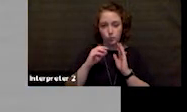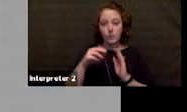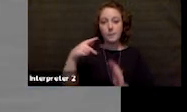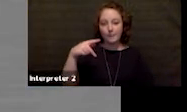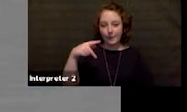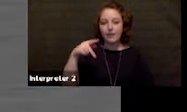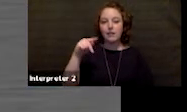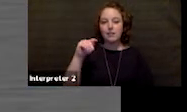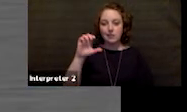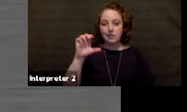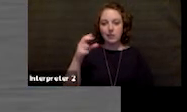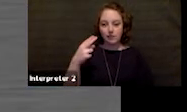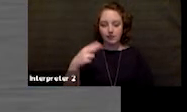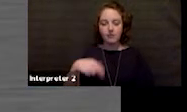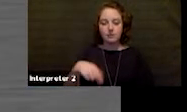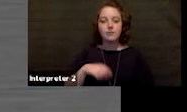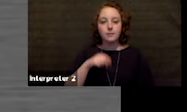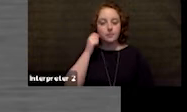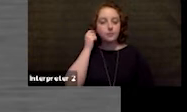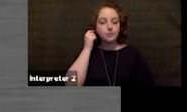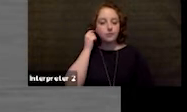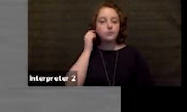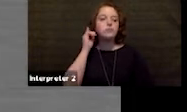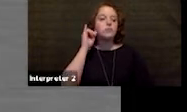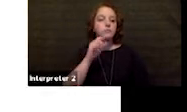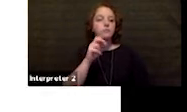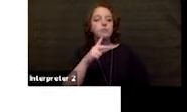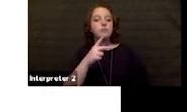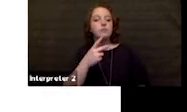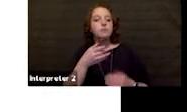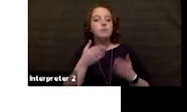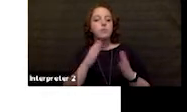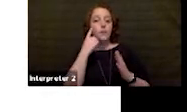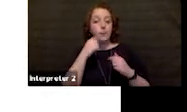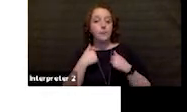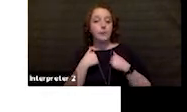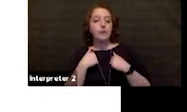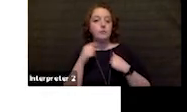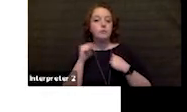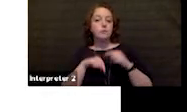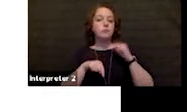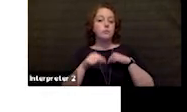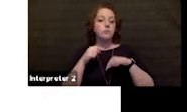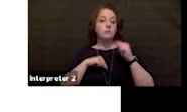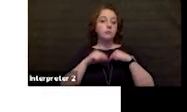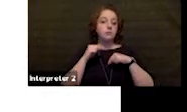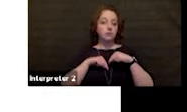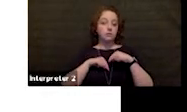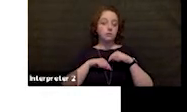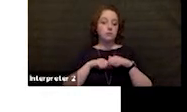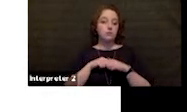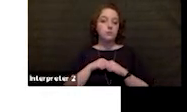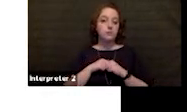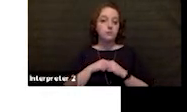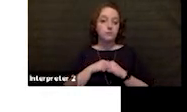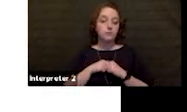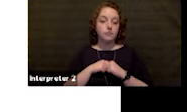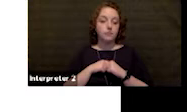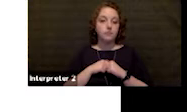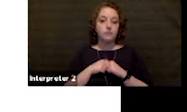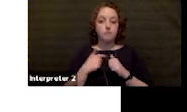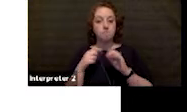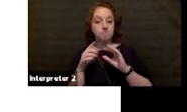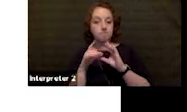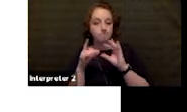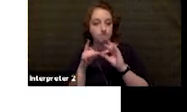just, it was an opportunity for me to keep going. There you go. Just to mention that